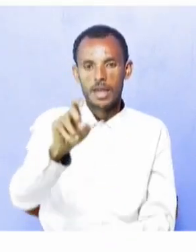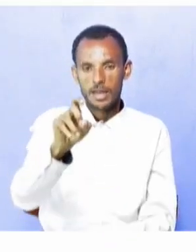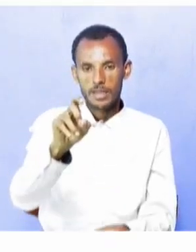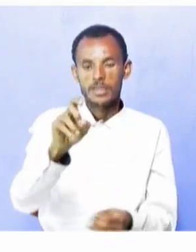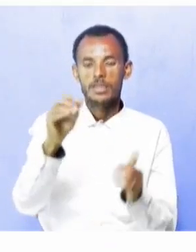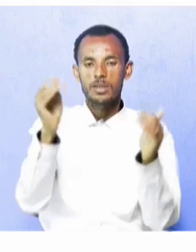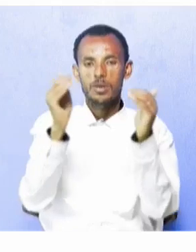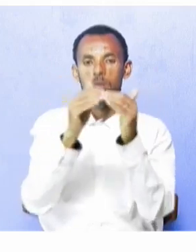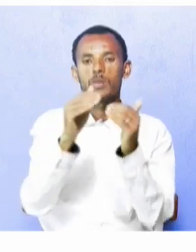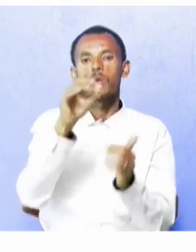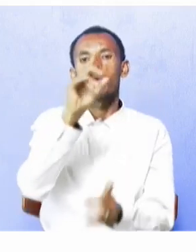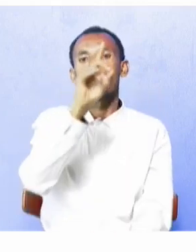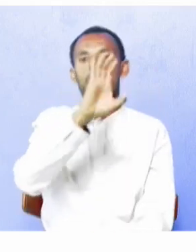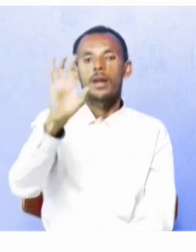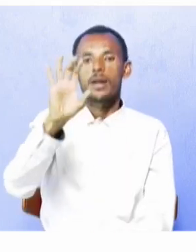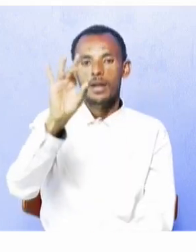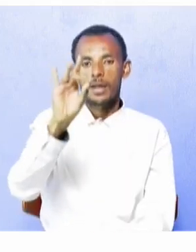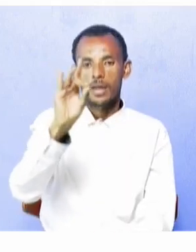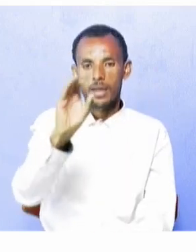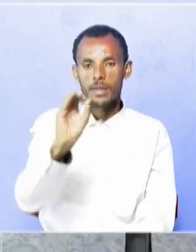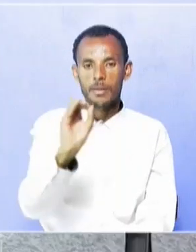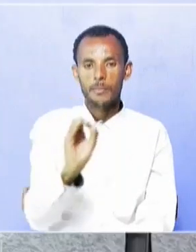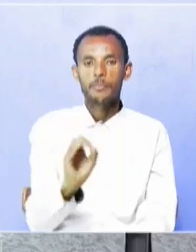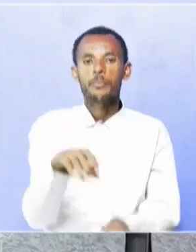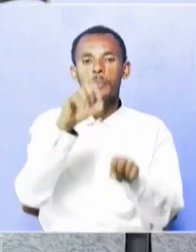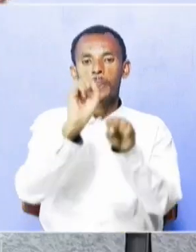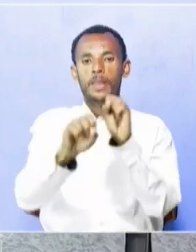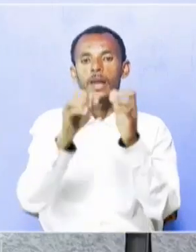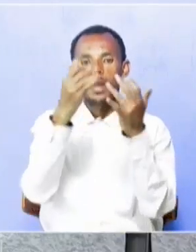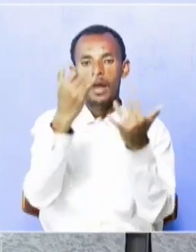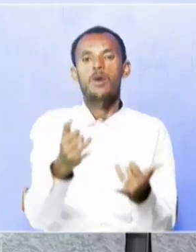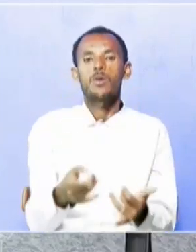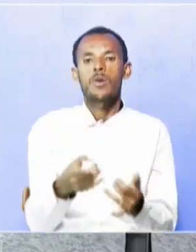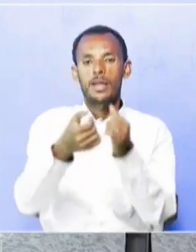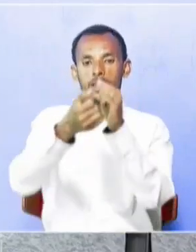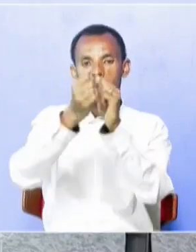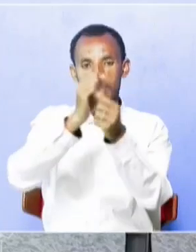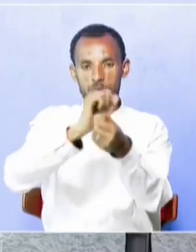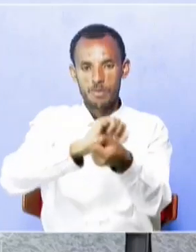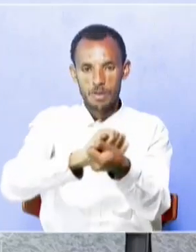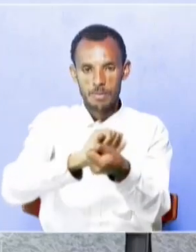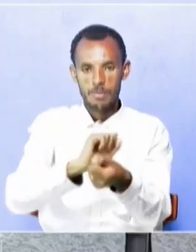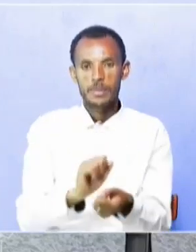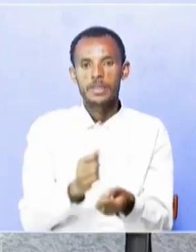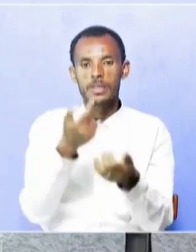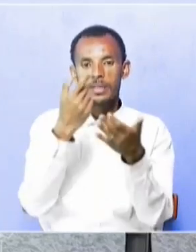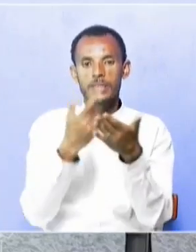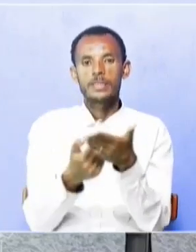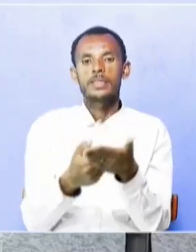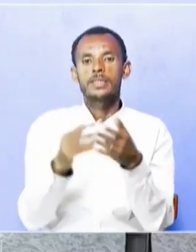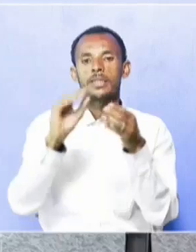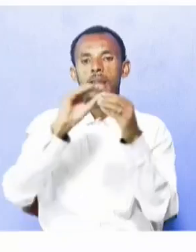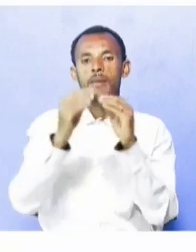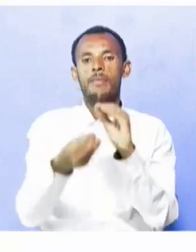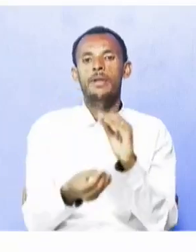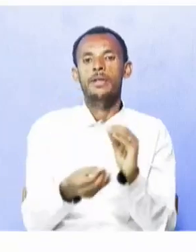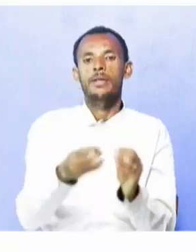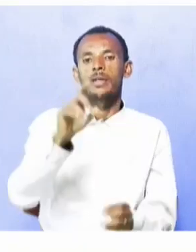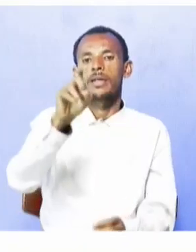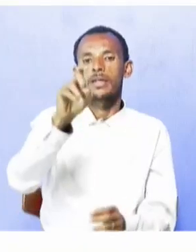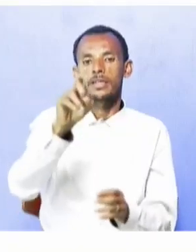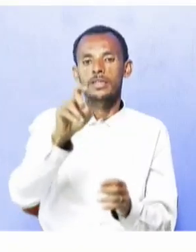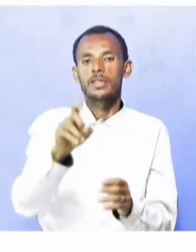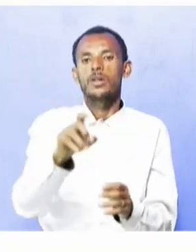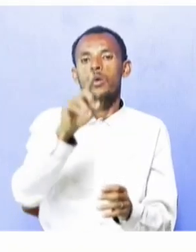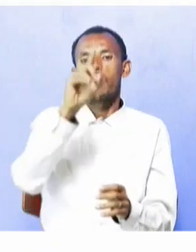to 180 degree. So now you can transform this number, then X